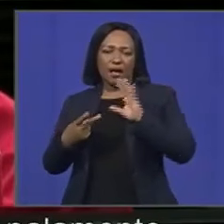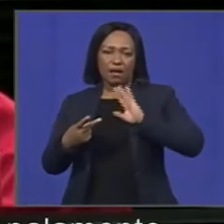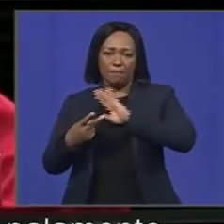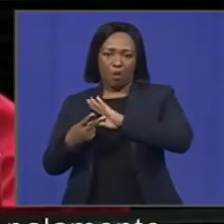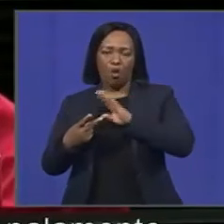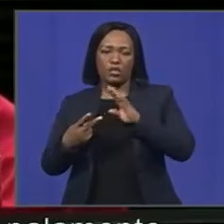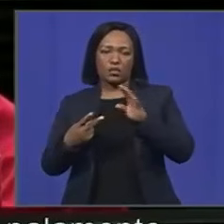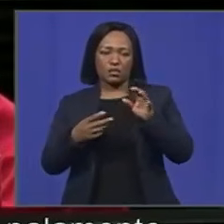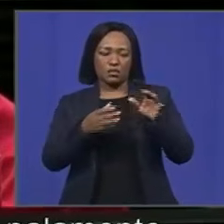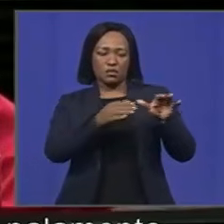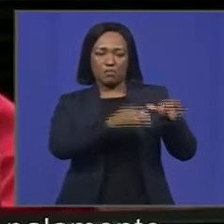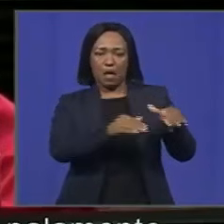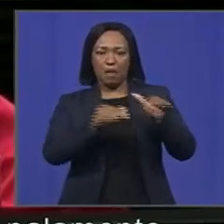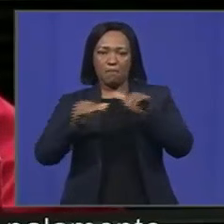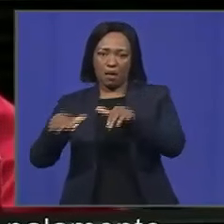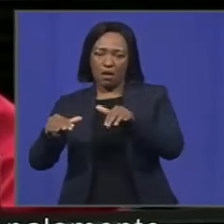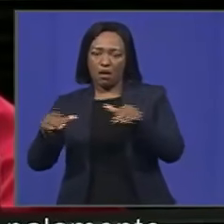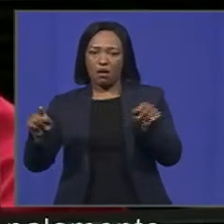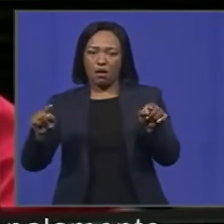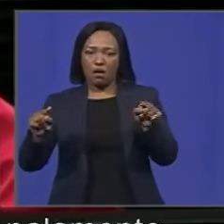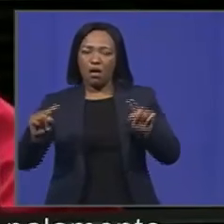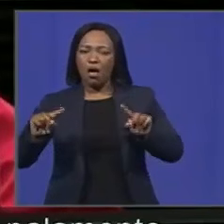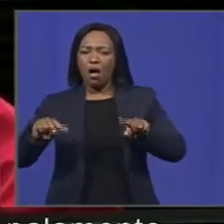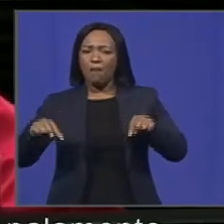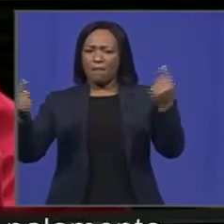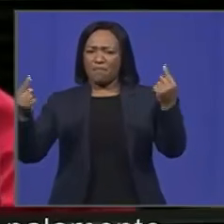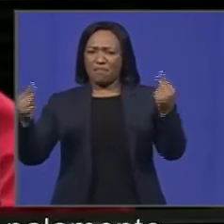are presenting diametrically opposed